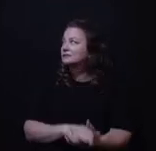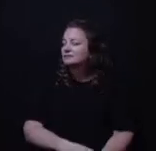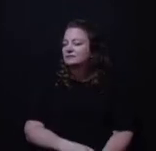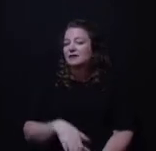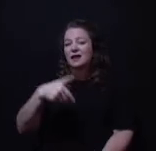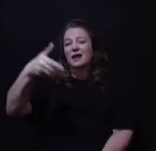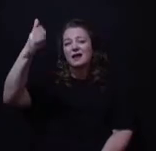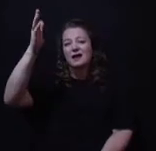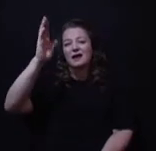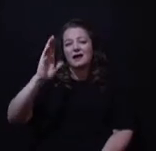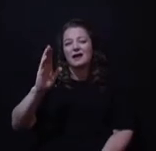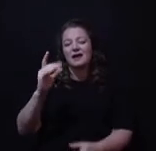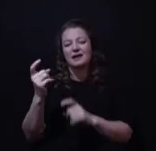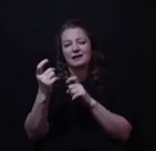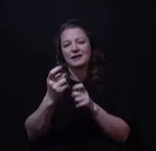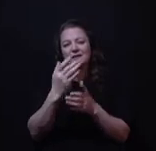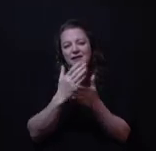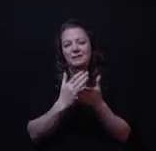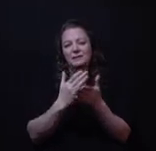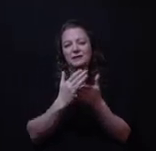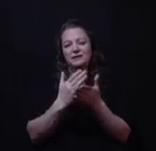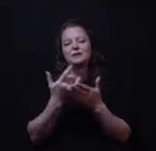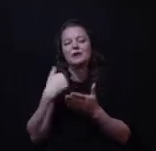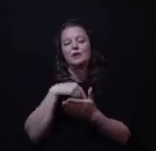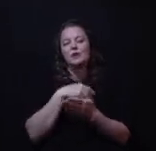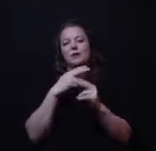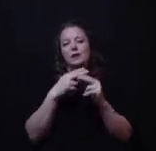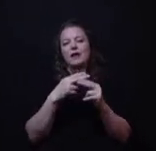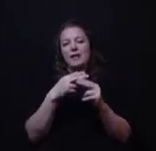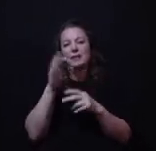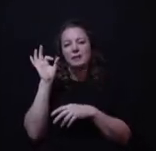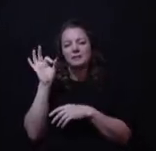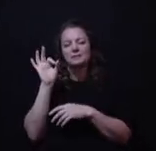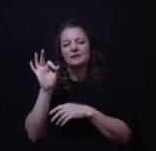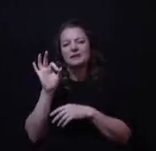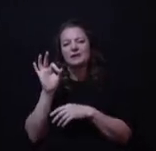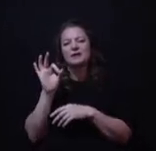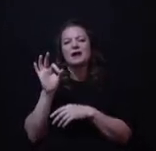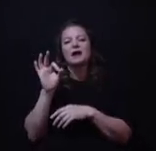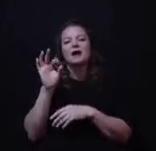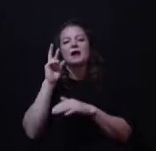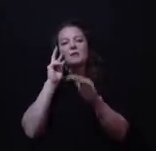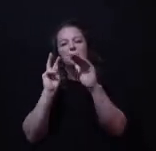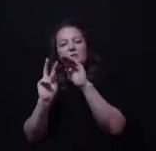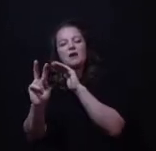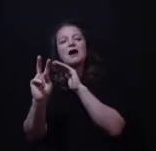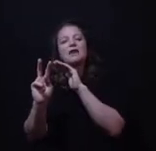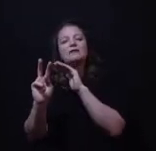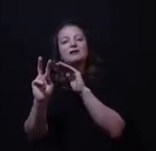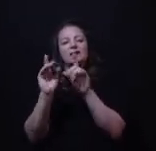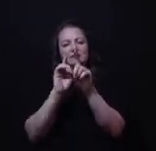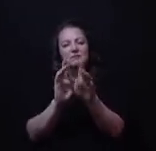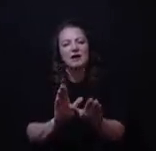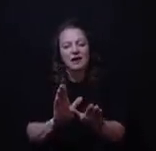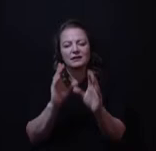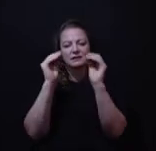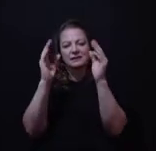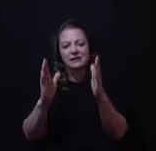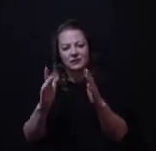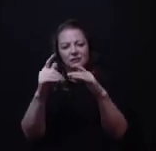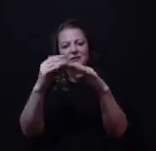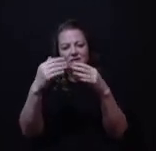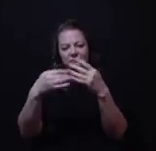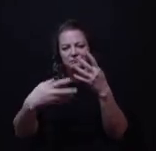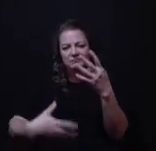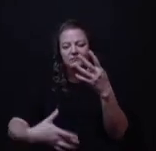God gave some to be what we call the fivefold ministry. You see it? Apostles, prophets, evangelists, pastors, and teachers. Y'all see it? I